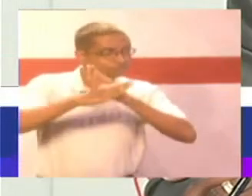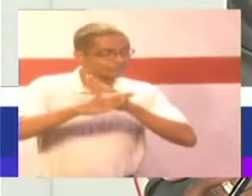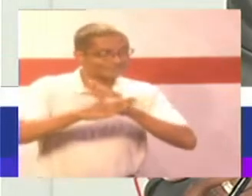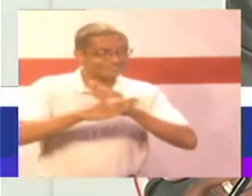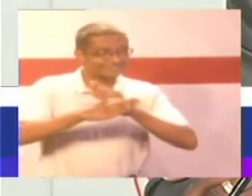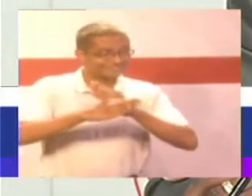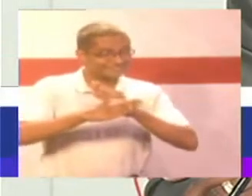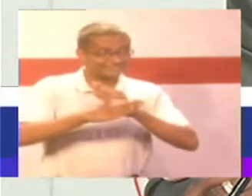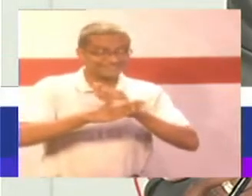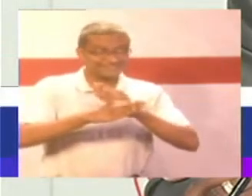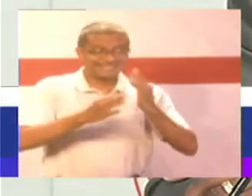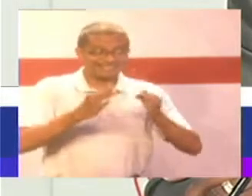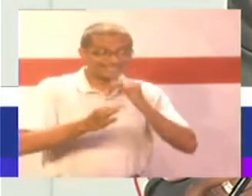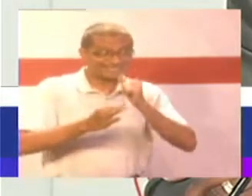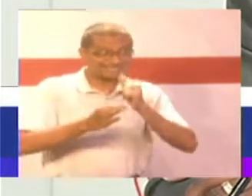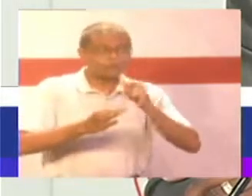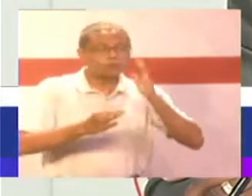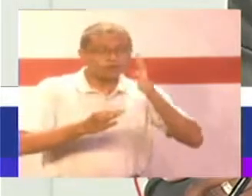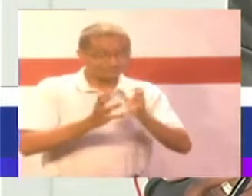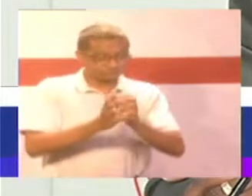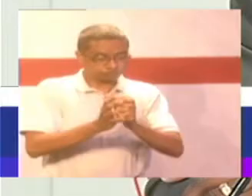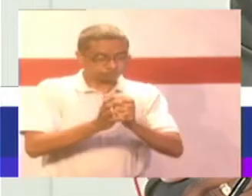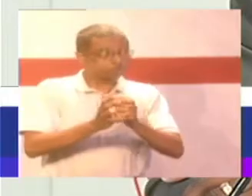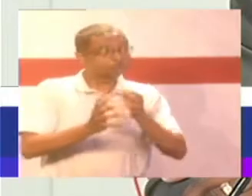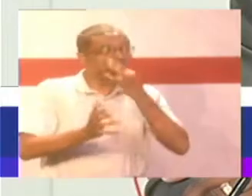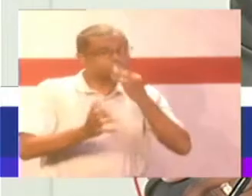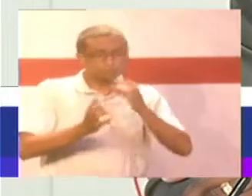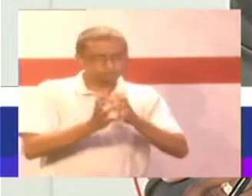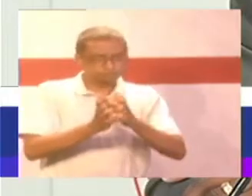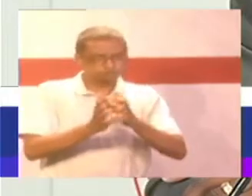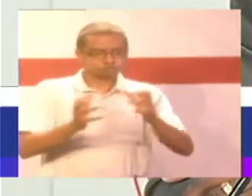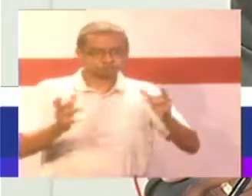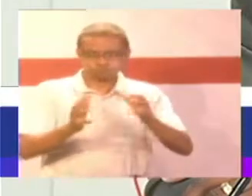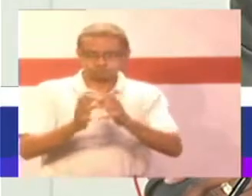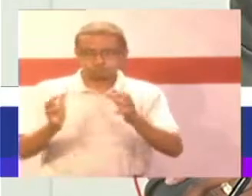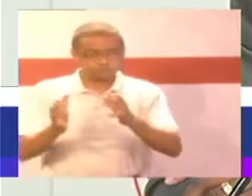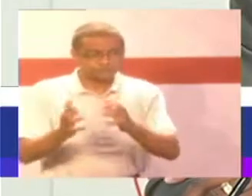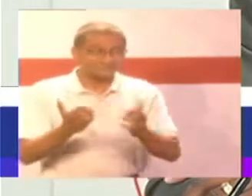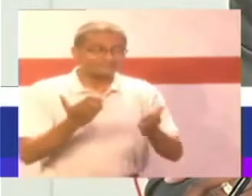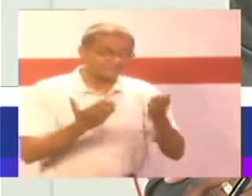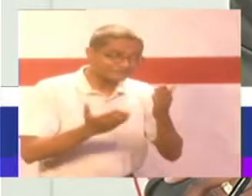on, spawning another wave. What we are very